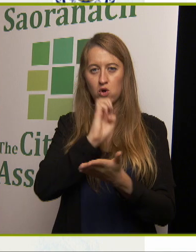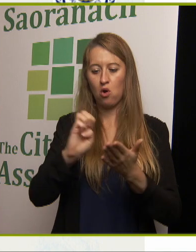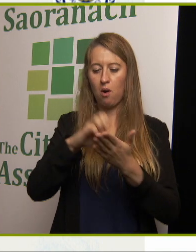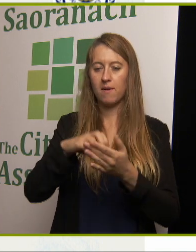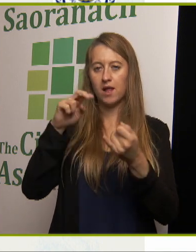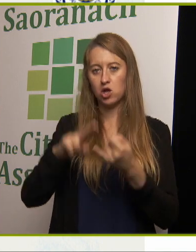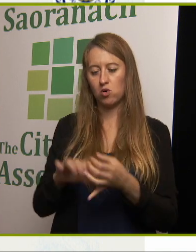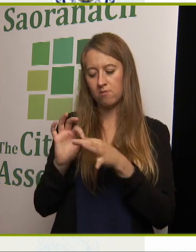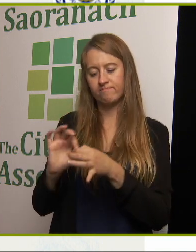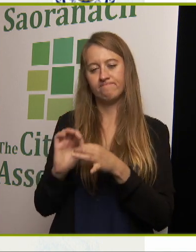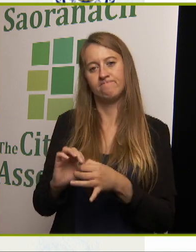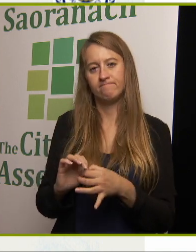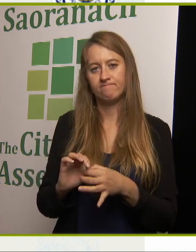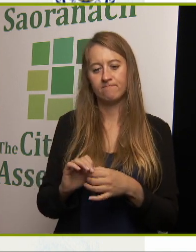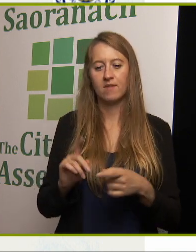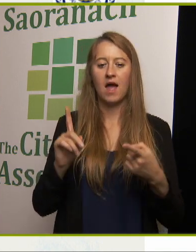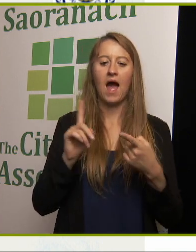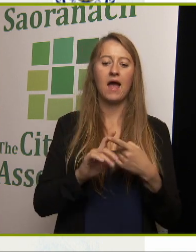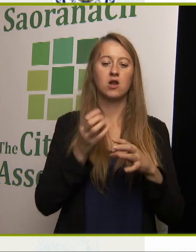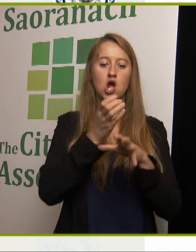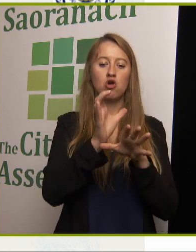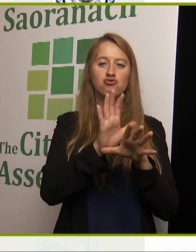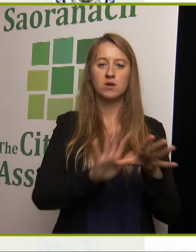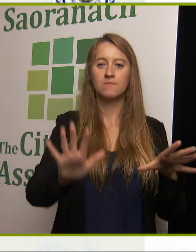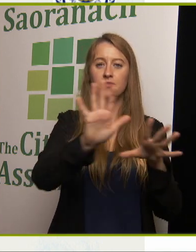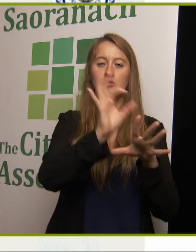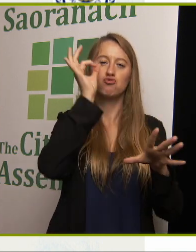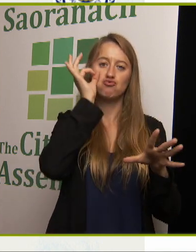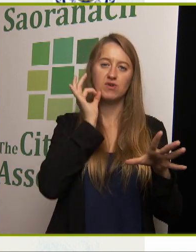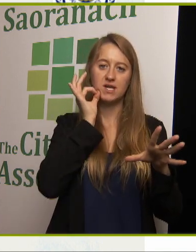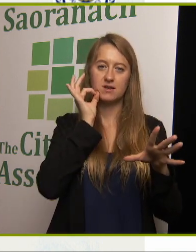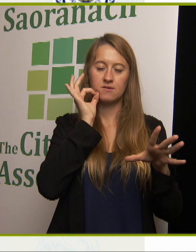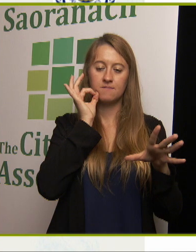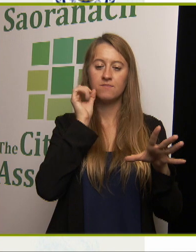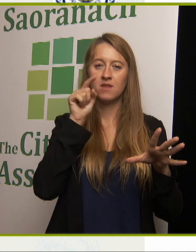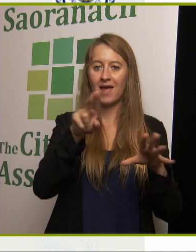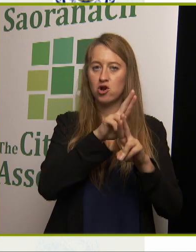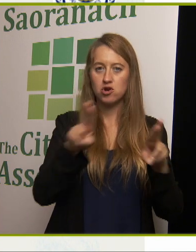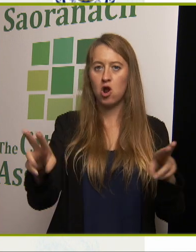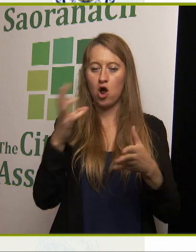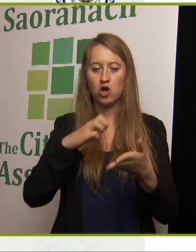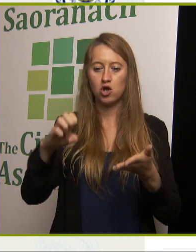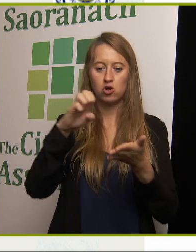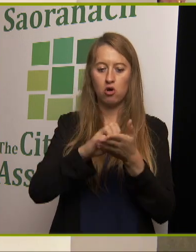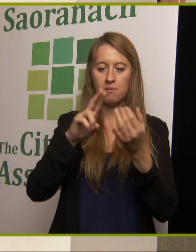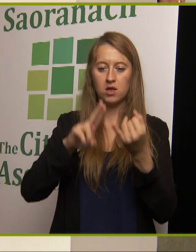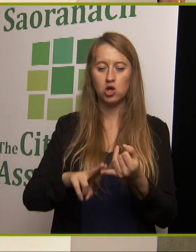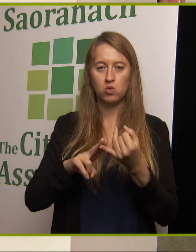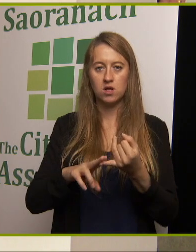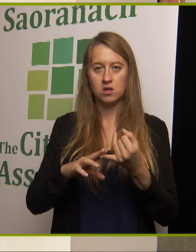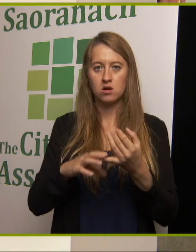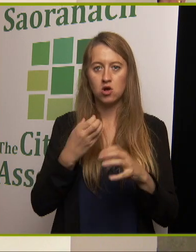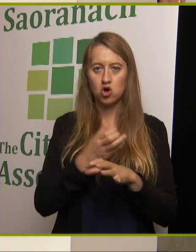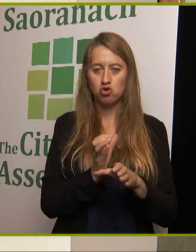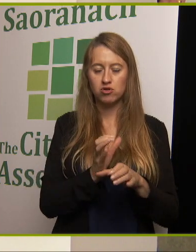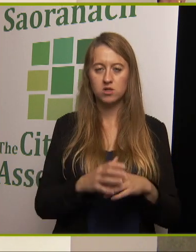those. And those countries with green, or those land masses with green, those are non-European Union countries. So you can see